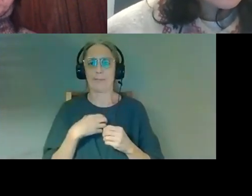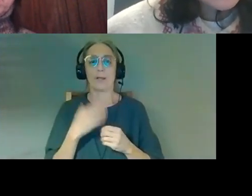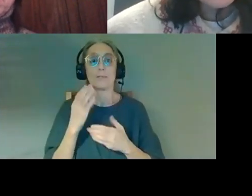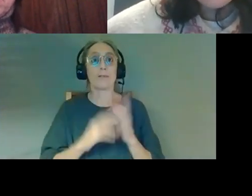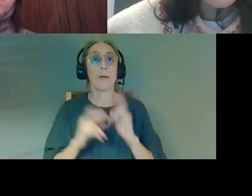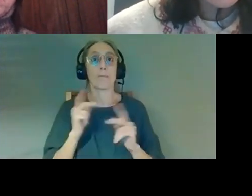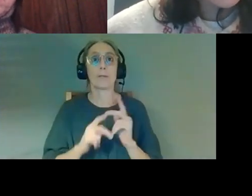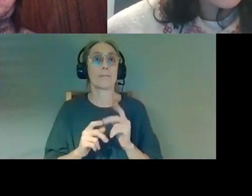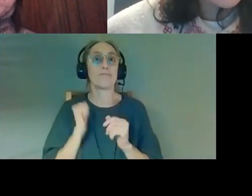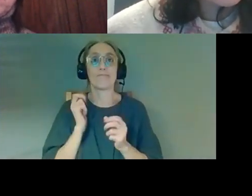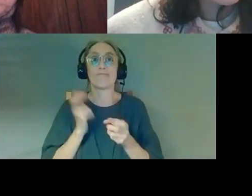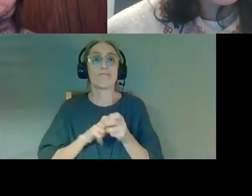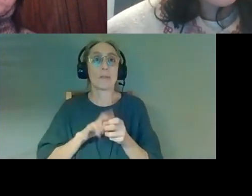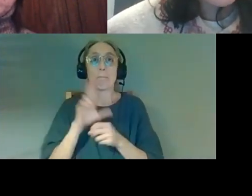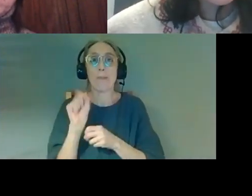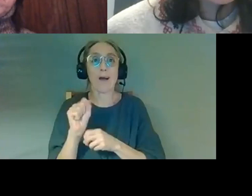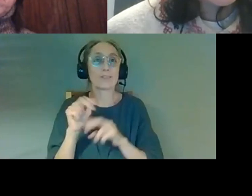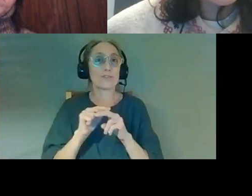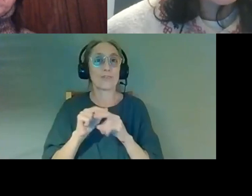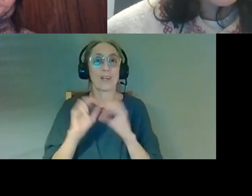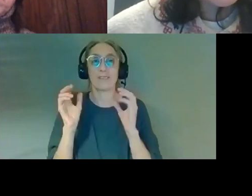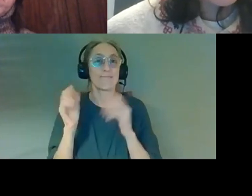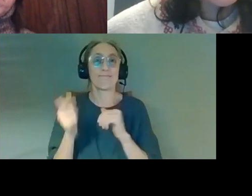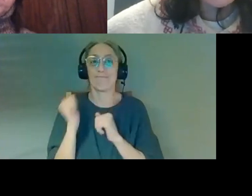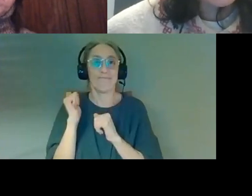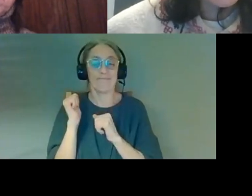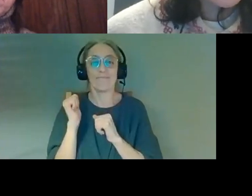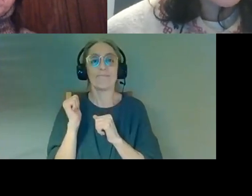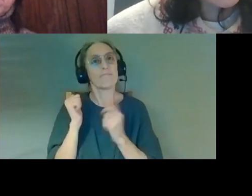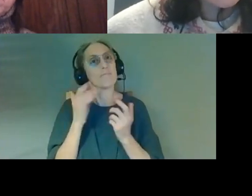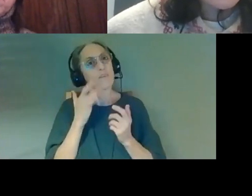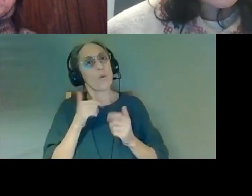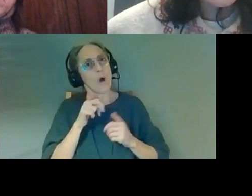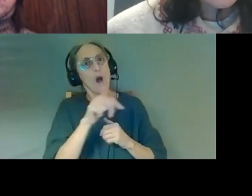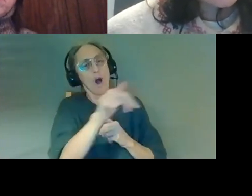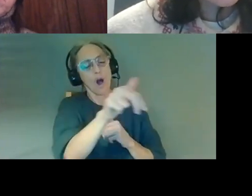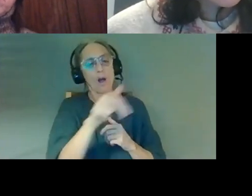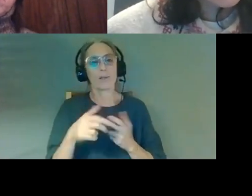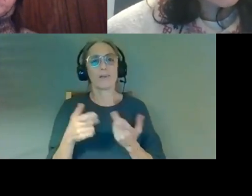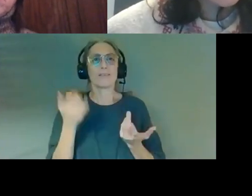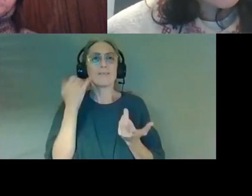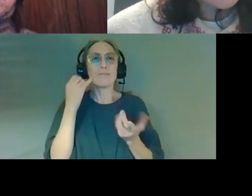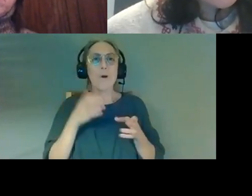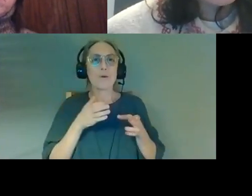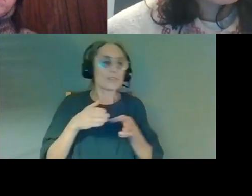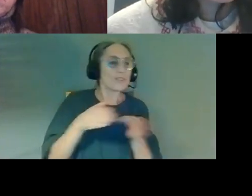often. And so if you don't give them, you know, a safe way to get there,